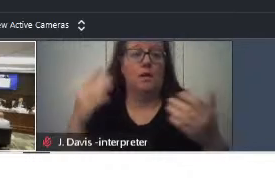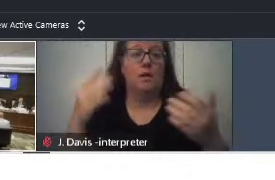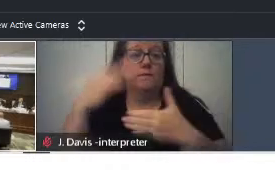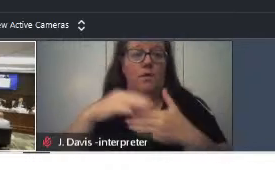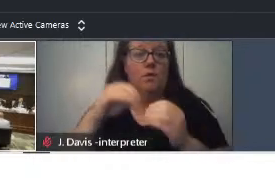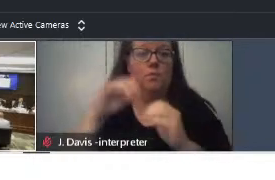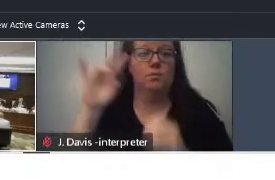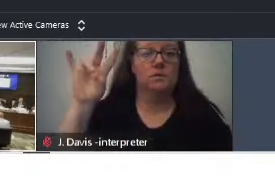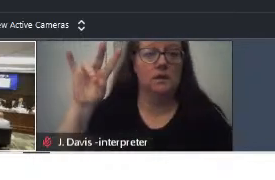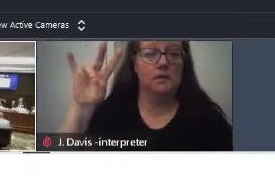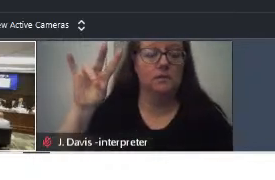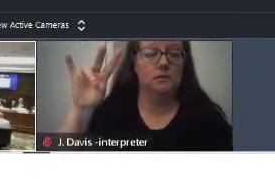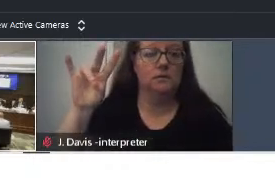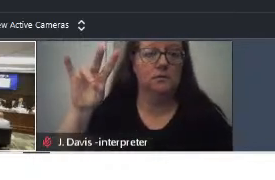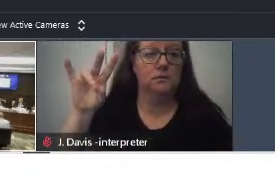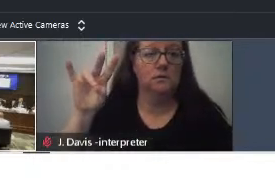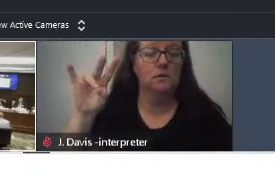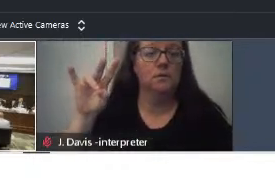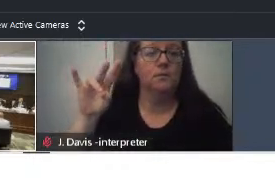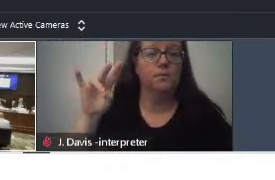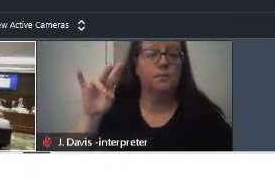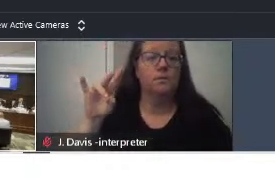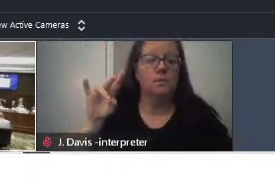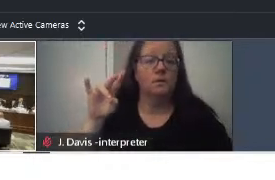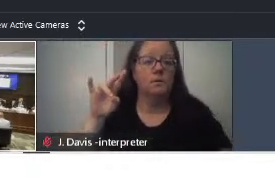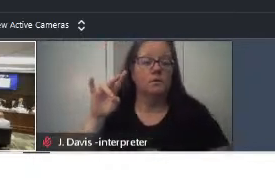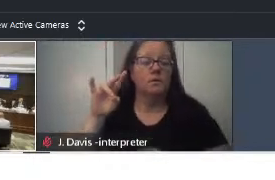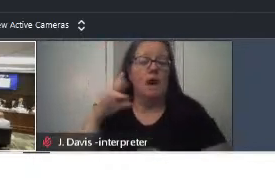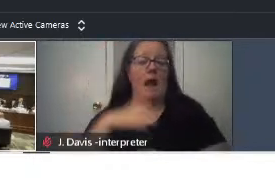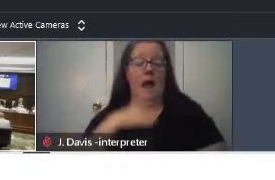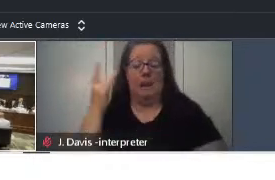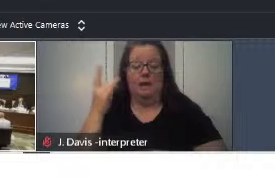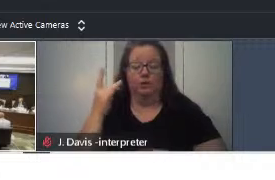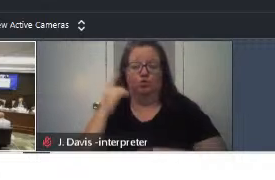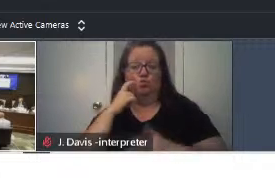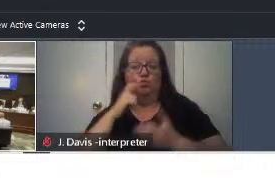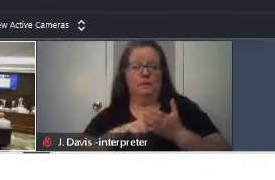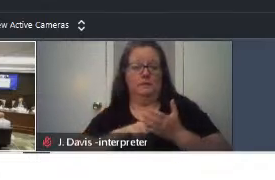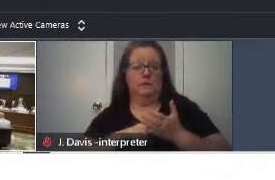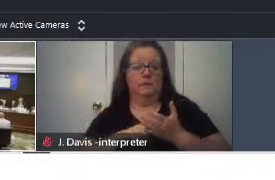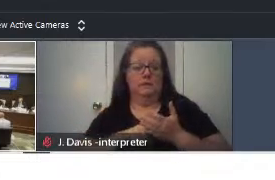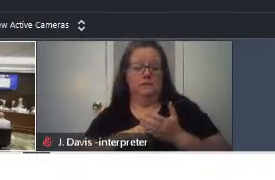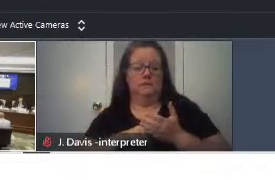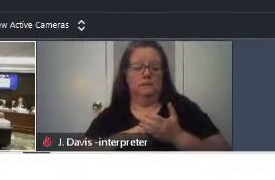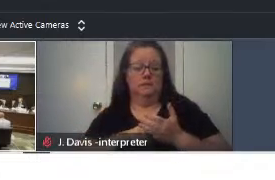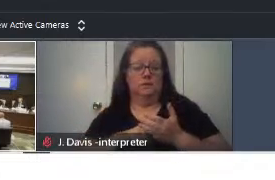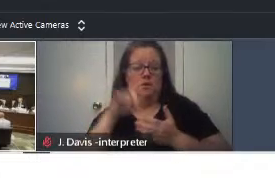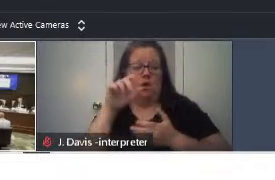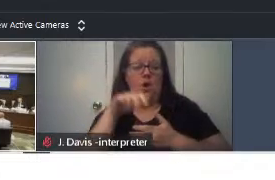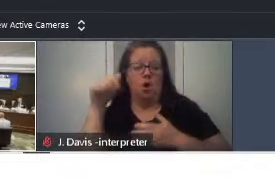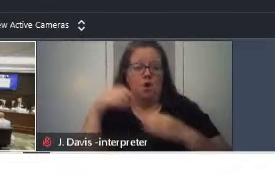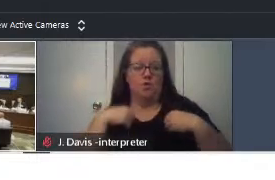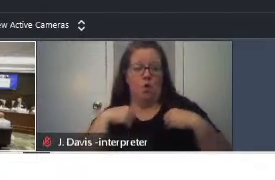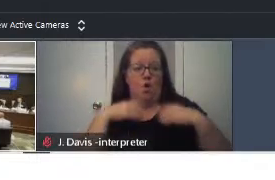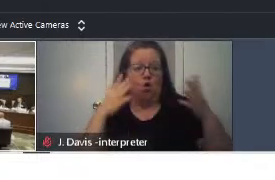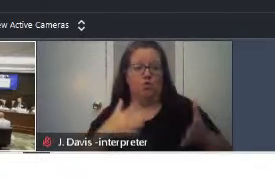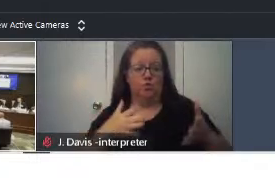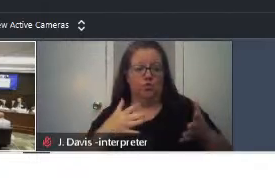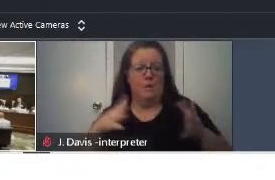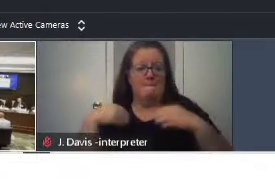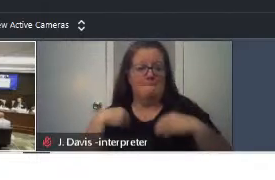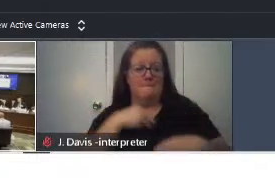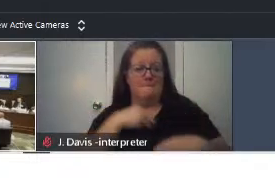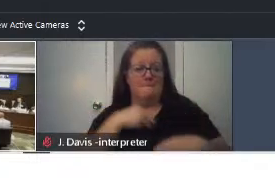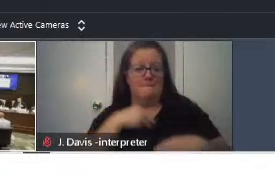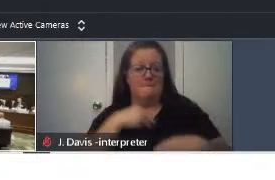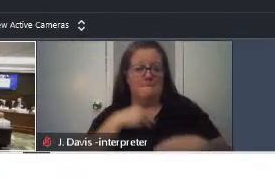number 7 with the... Mr. Chairman? Yes, sir. I'd like to recognize the other ownership members here, if that's